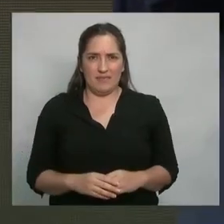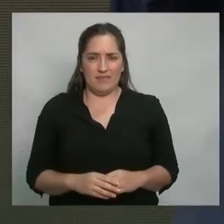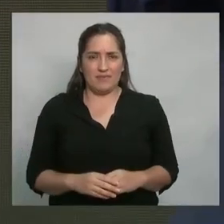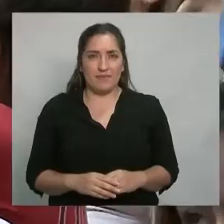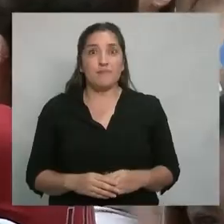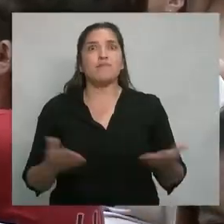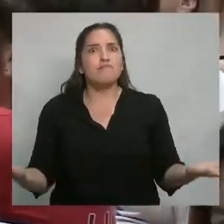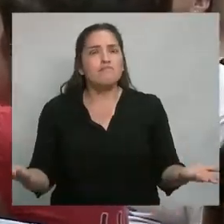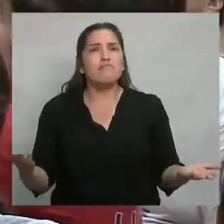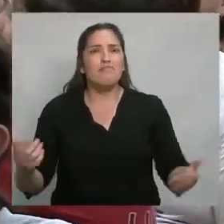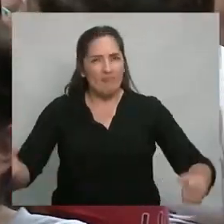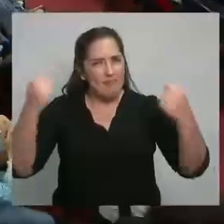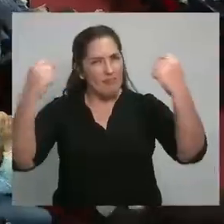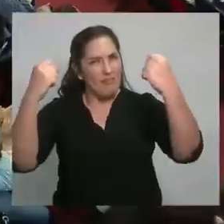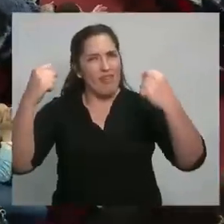¡Viva Palestina!